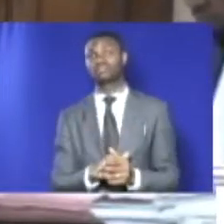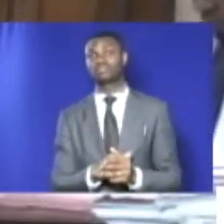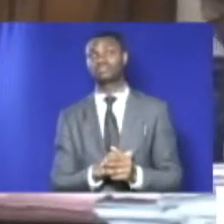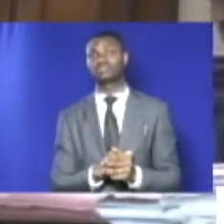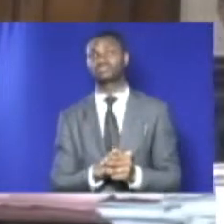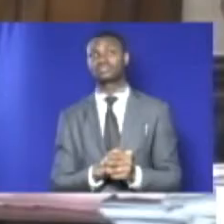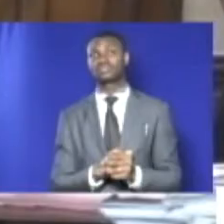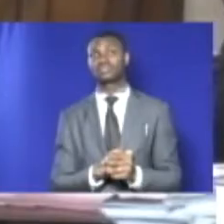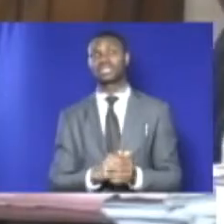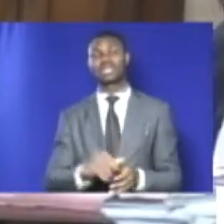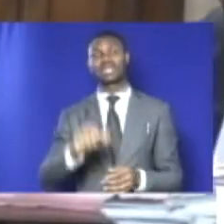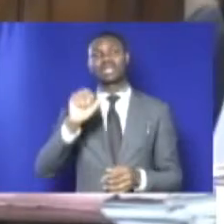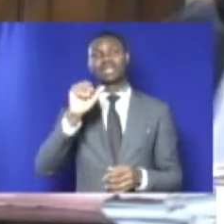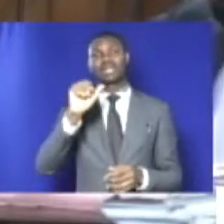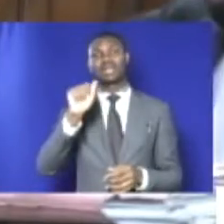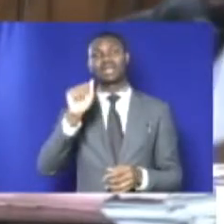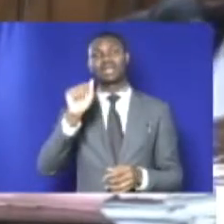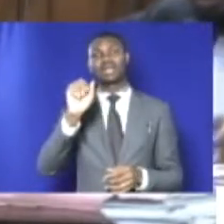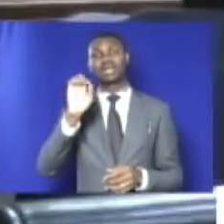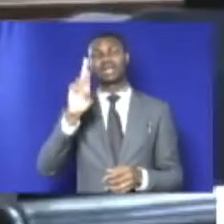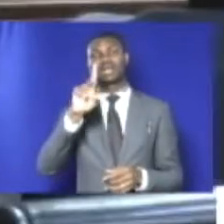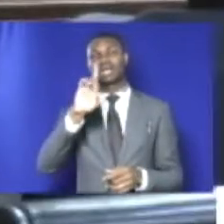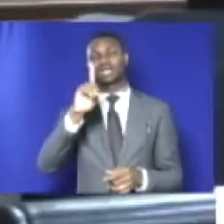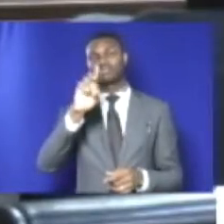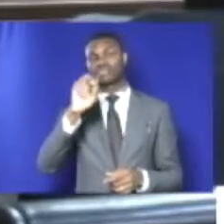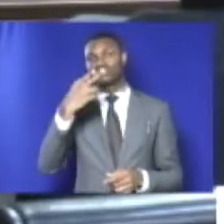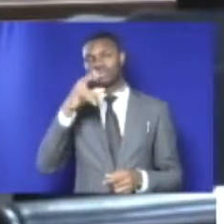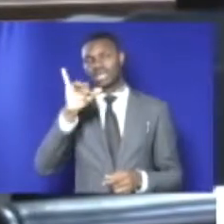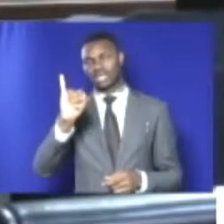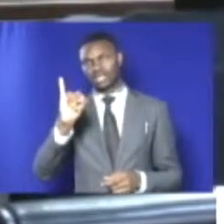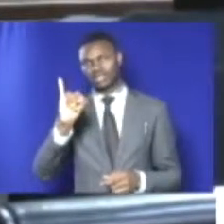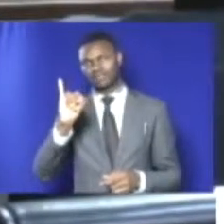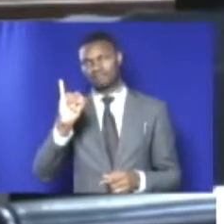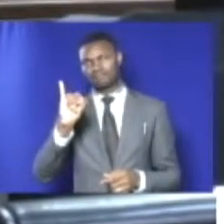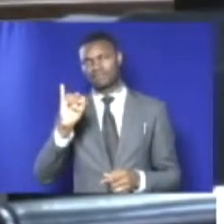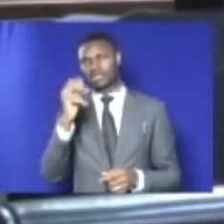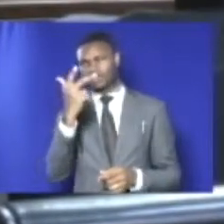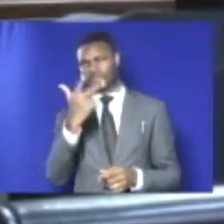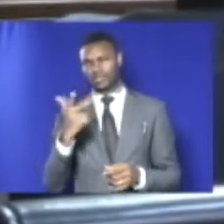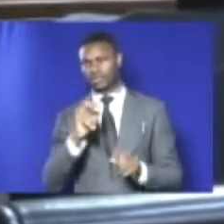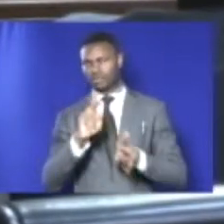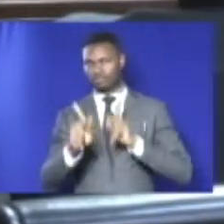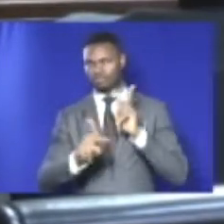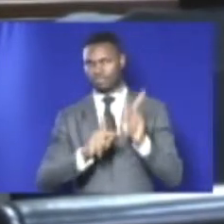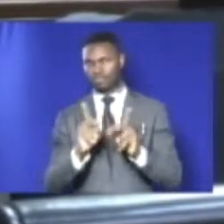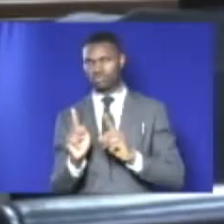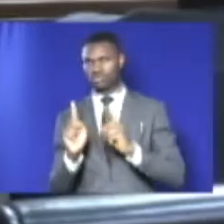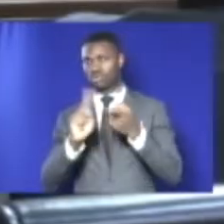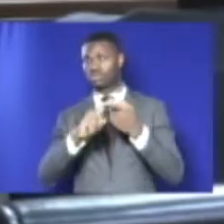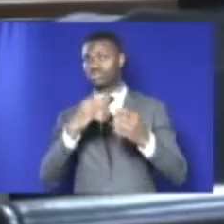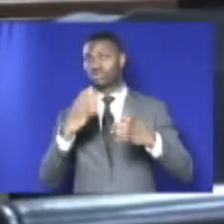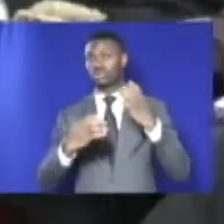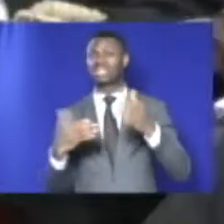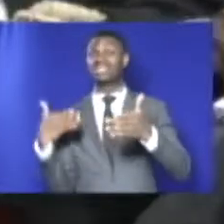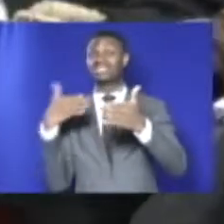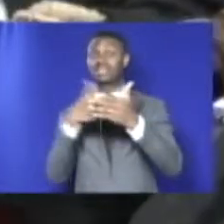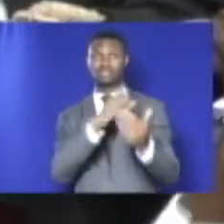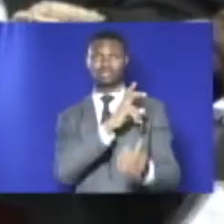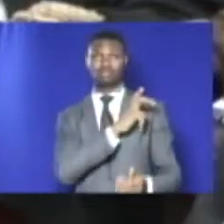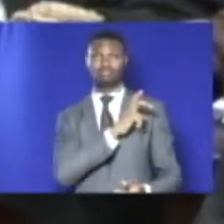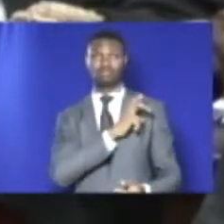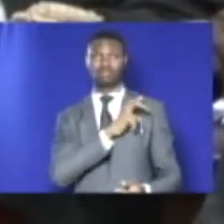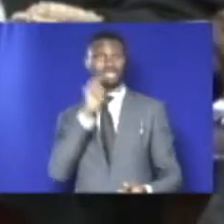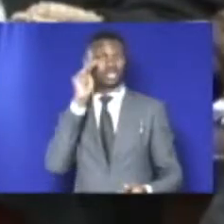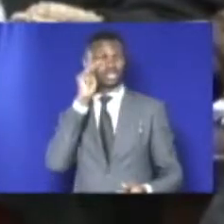Ibrahim Abdullahi, and Yusuf Abubakar Faska filed a fundamental rights enforcement suit against the Nigeria Police, the